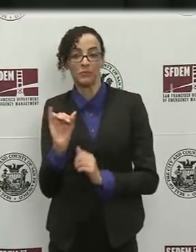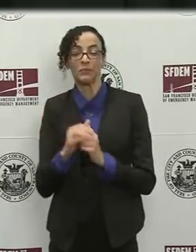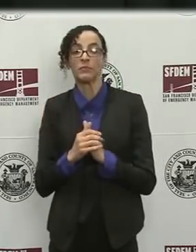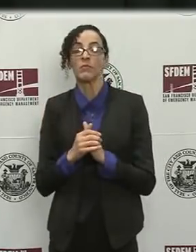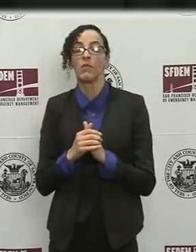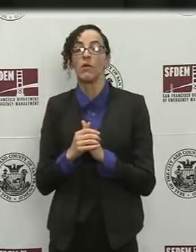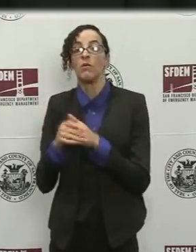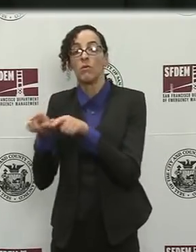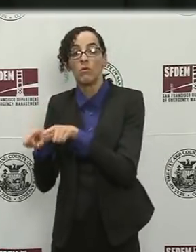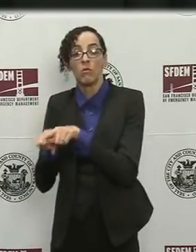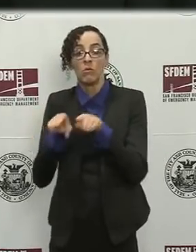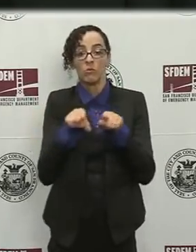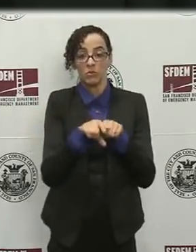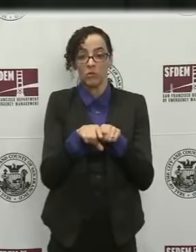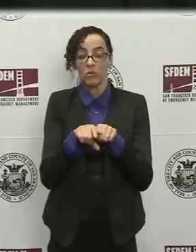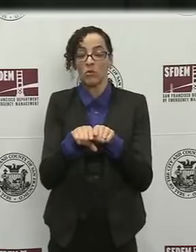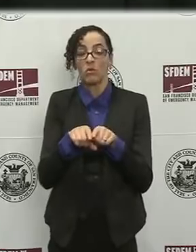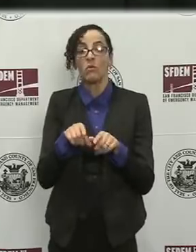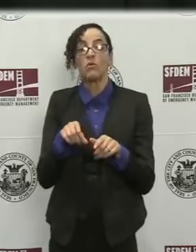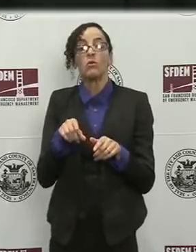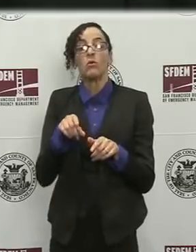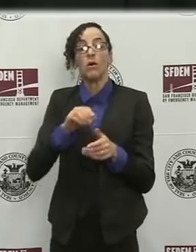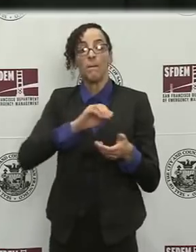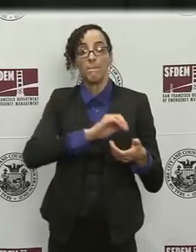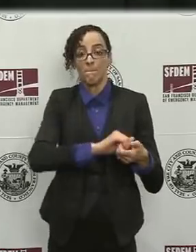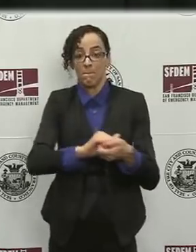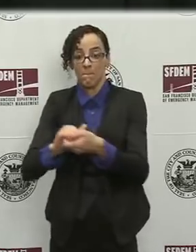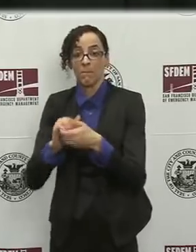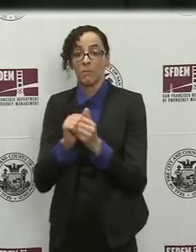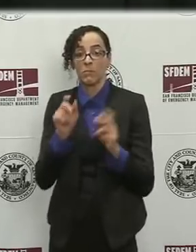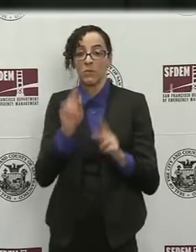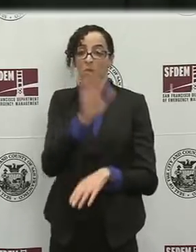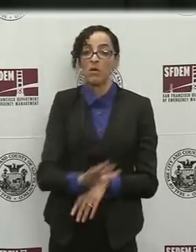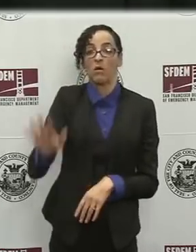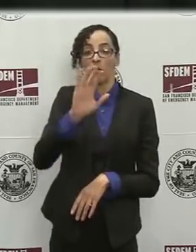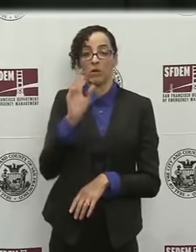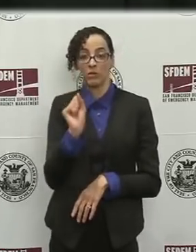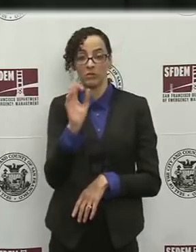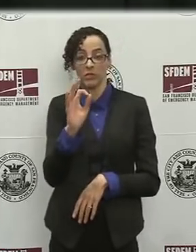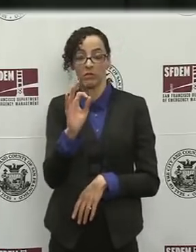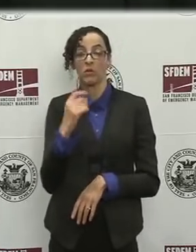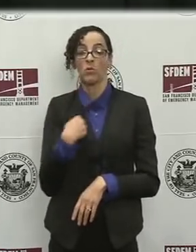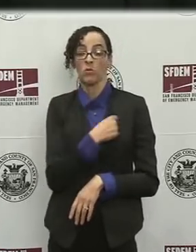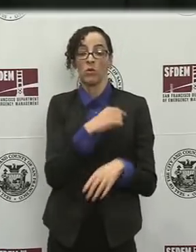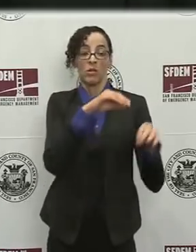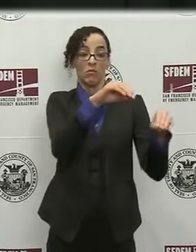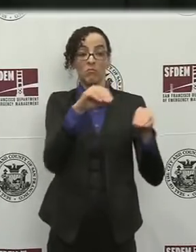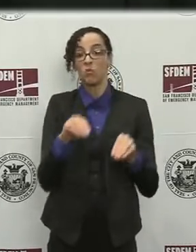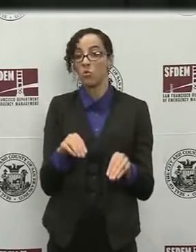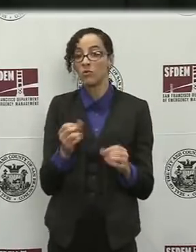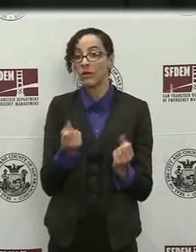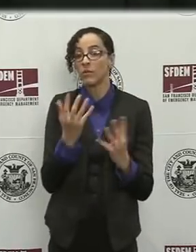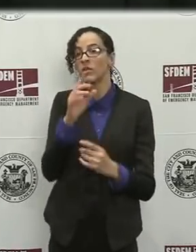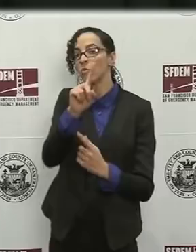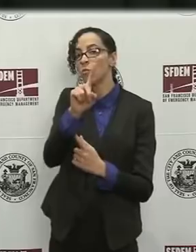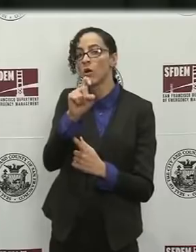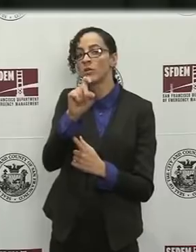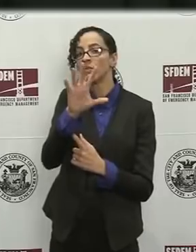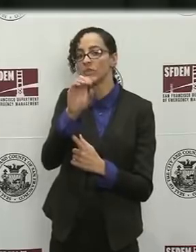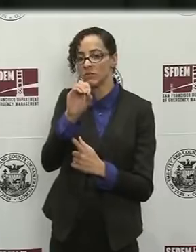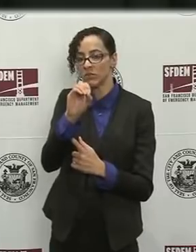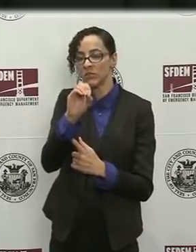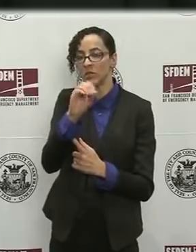Additionally, with partners across the city, we have moved 150 patients who have